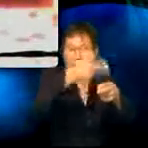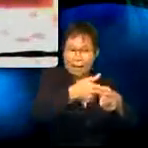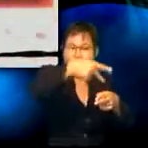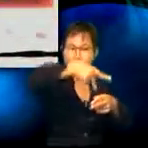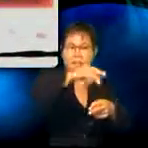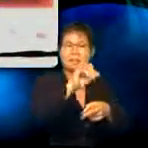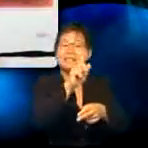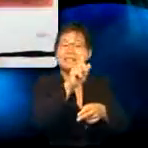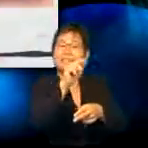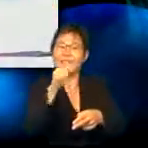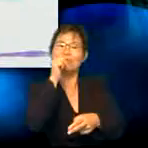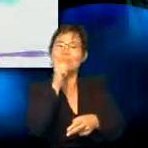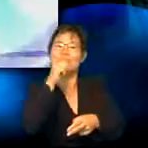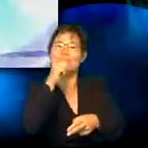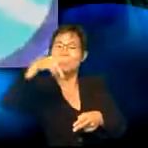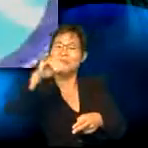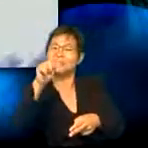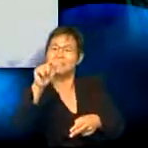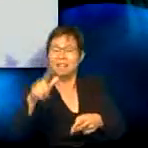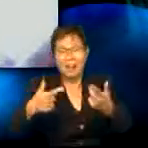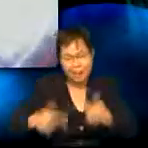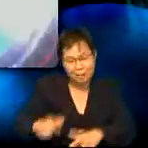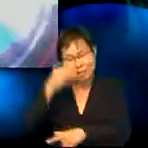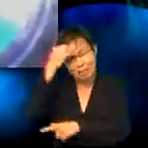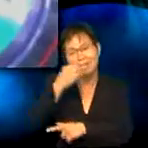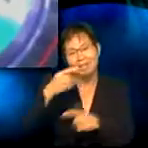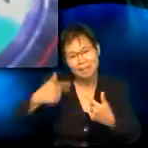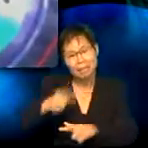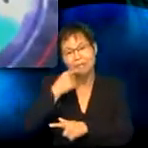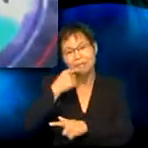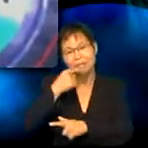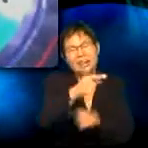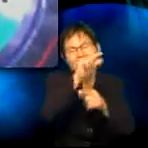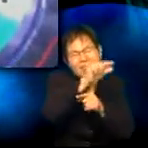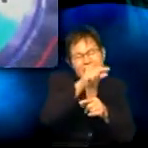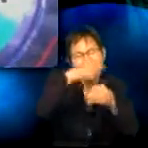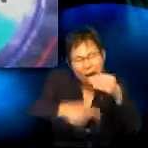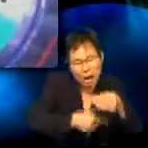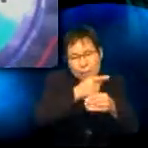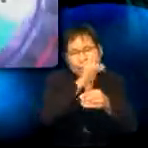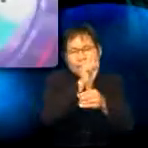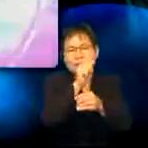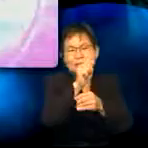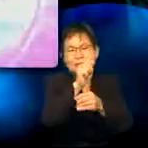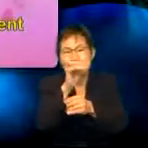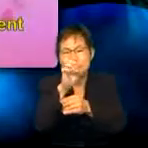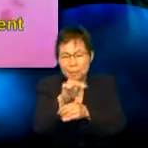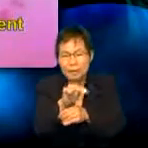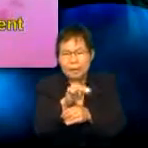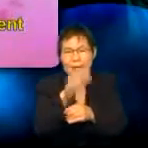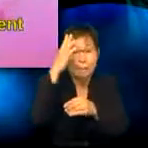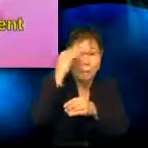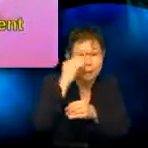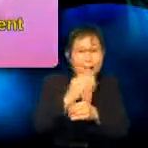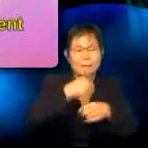the pistil. Let me tell you just a little bit about the stamen. It is made